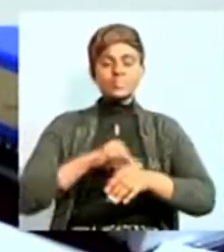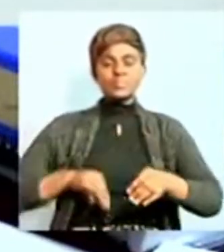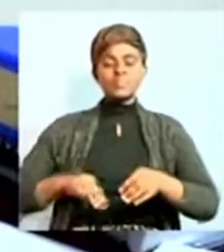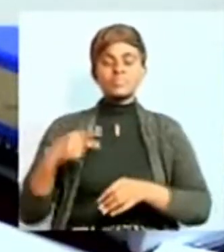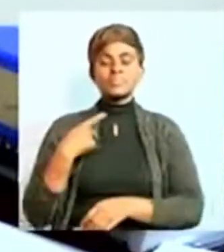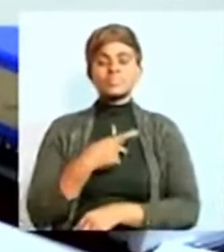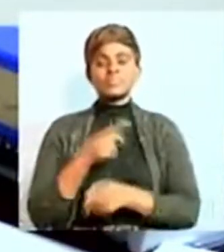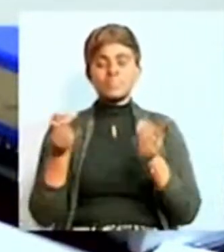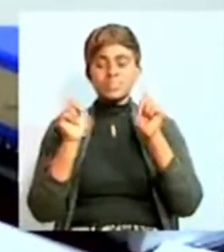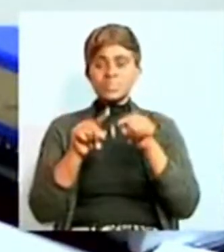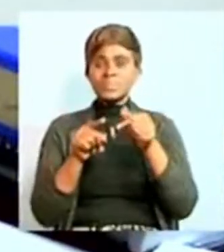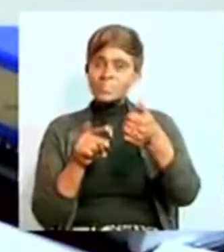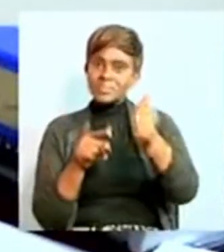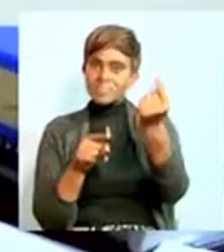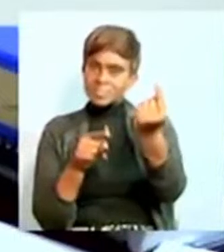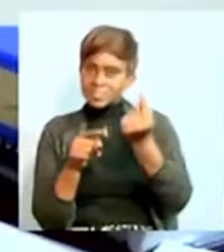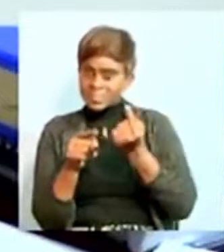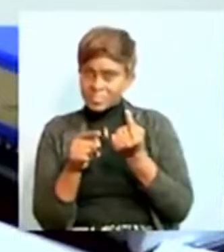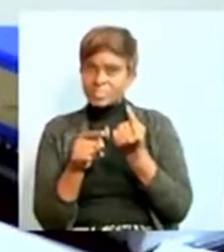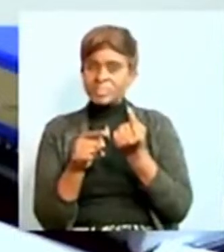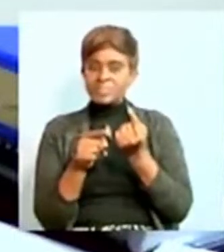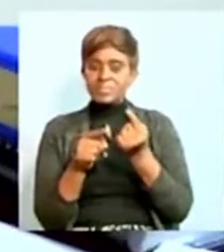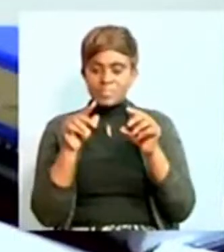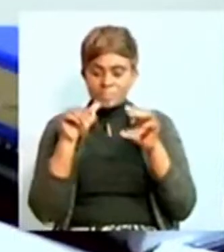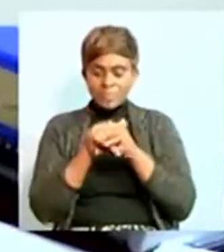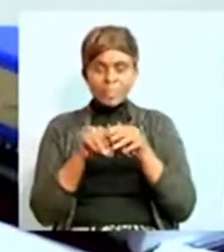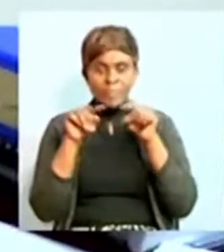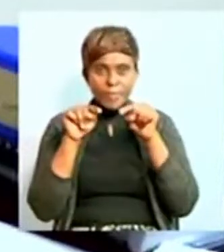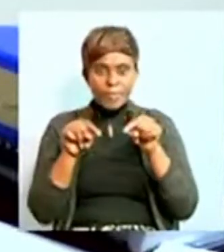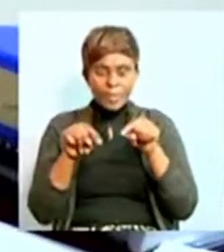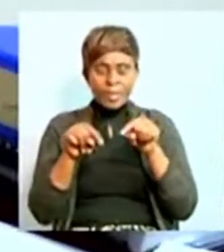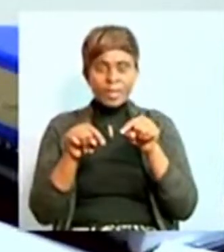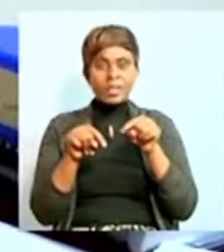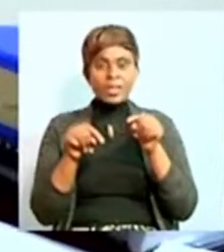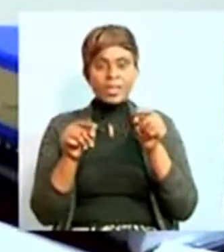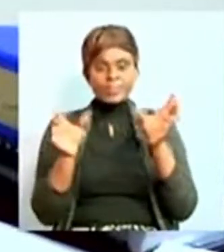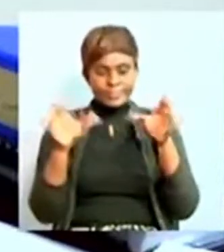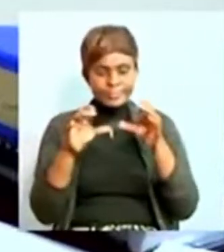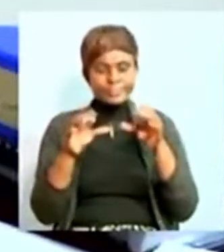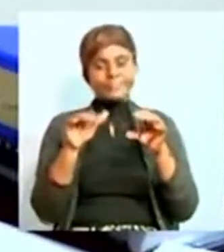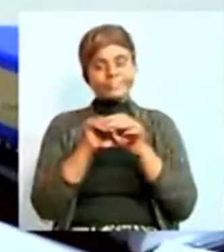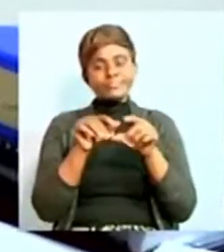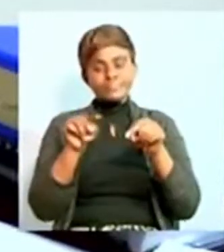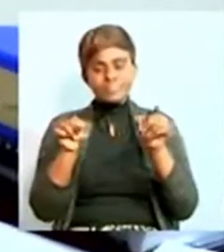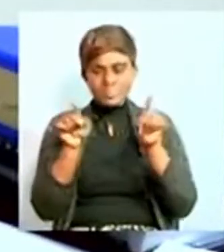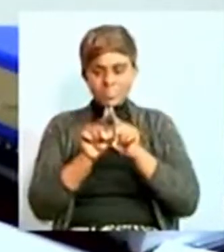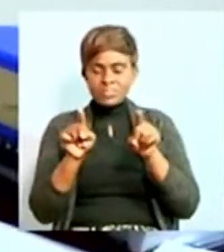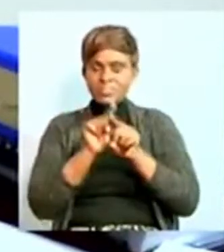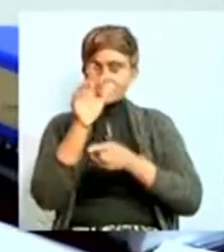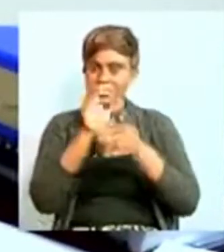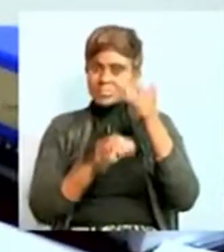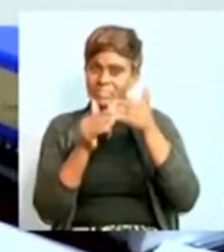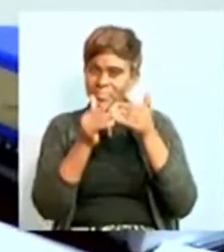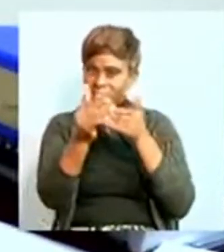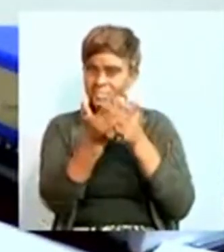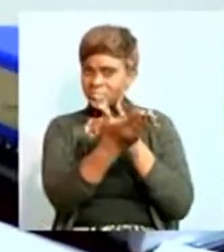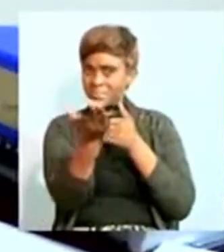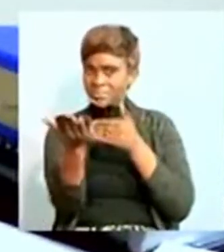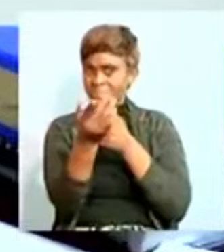parliament when they are in the House and in committee. And the same is extended to